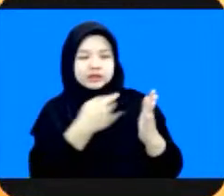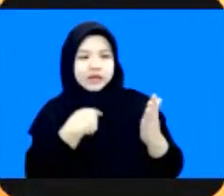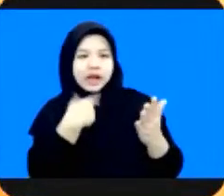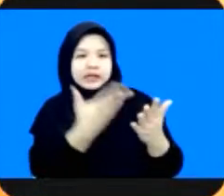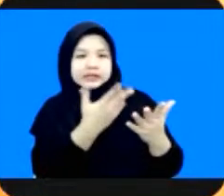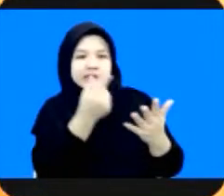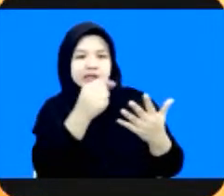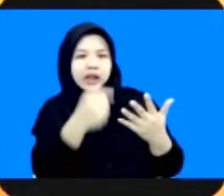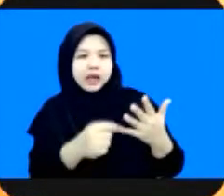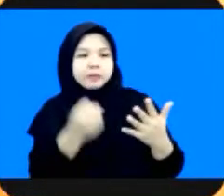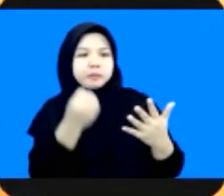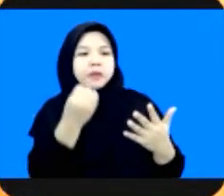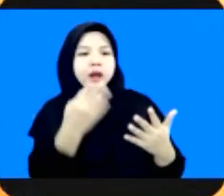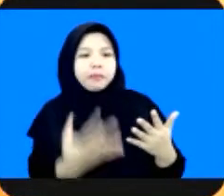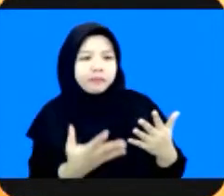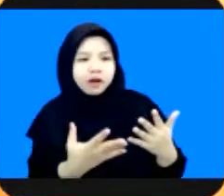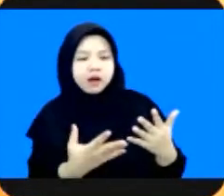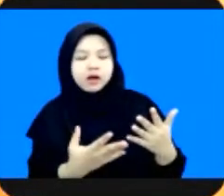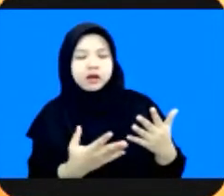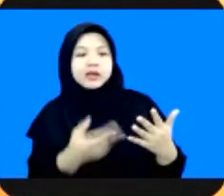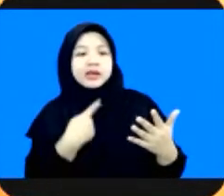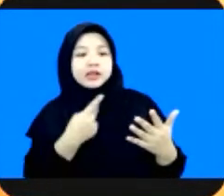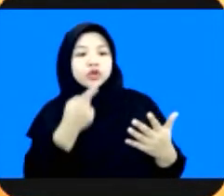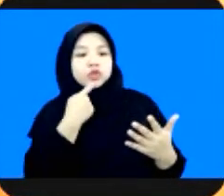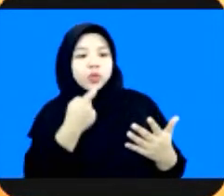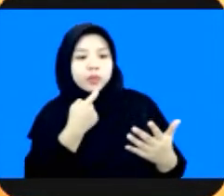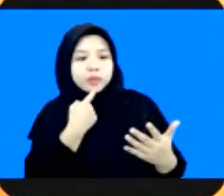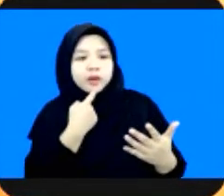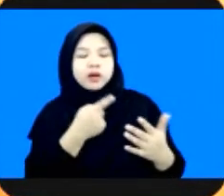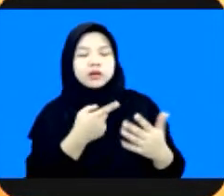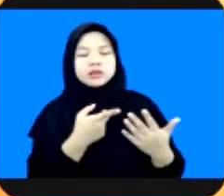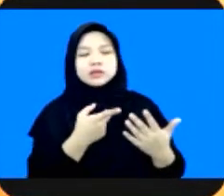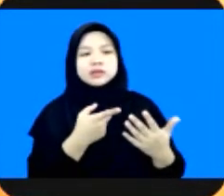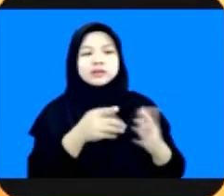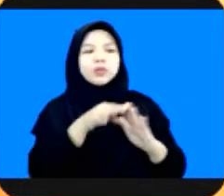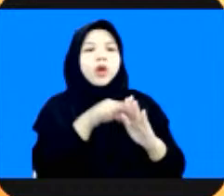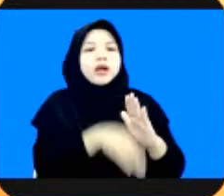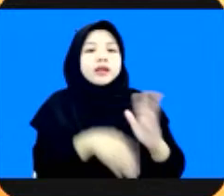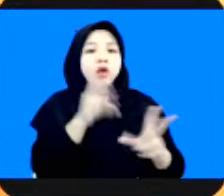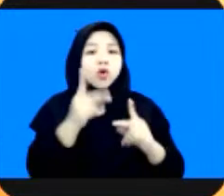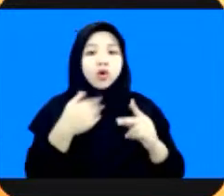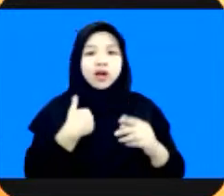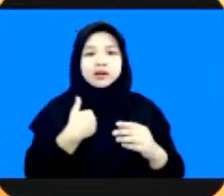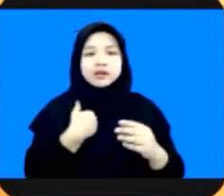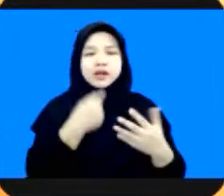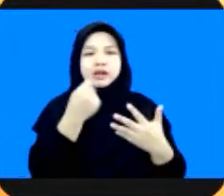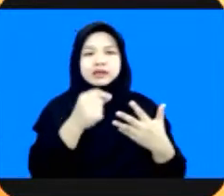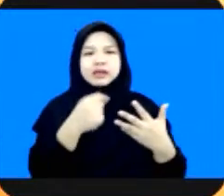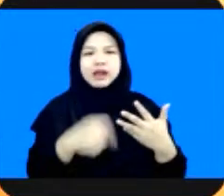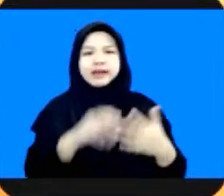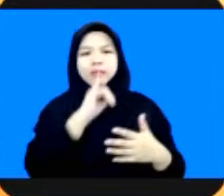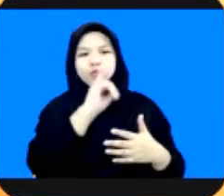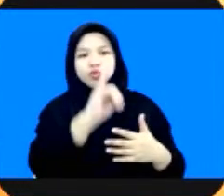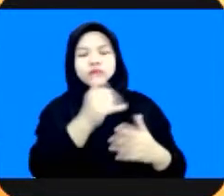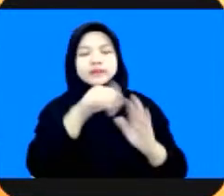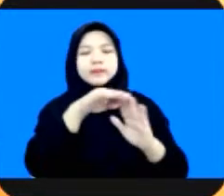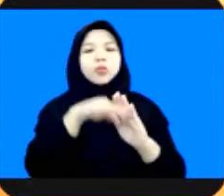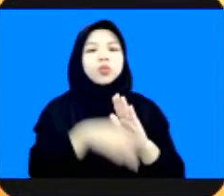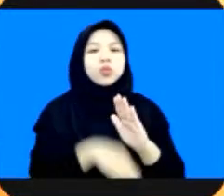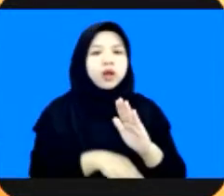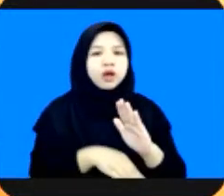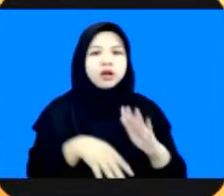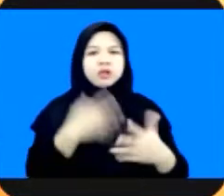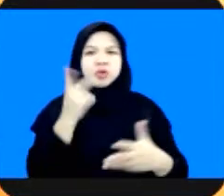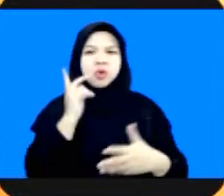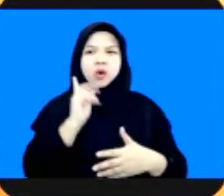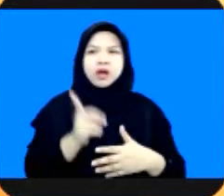and then we show the fact-checking label so people can learn more about the false claims that people are spreading. And another thing I